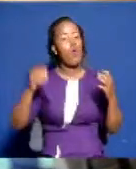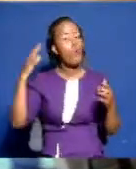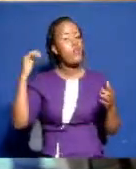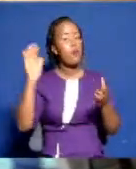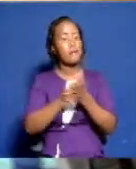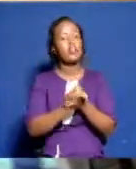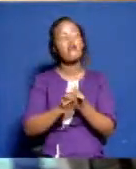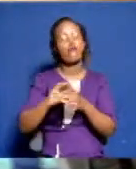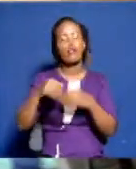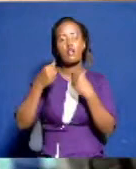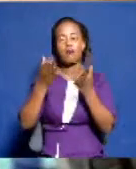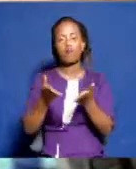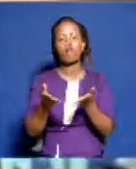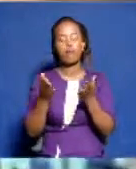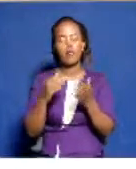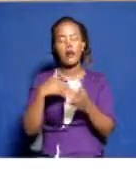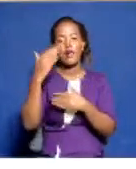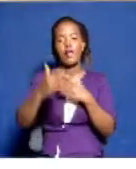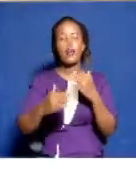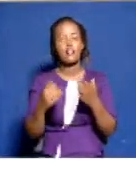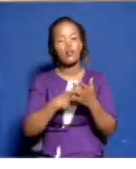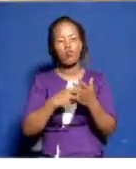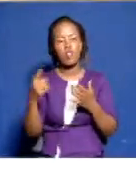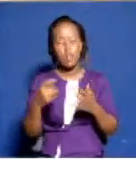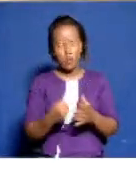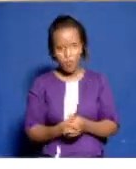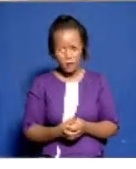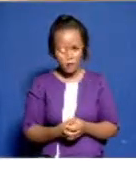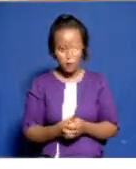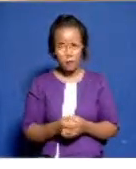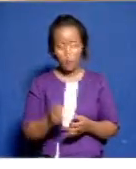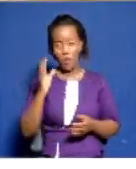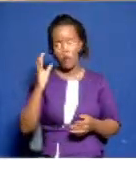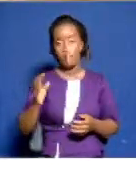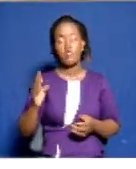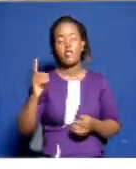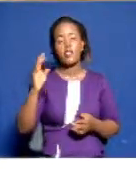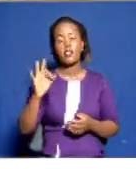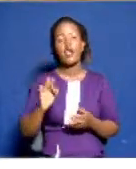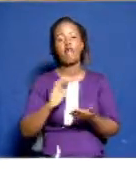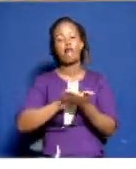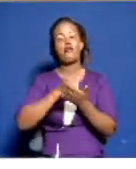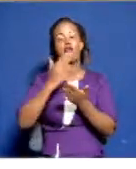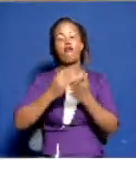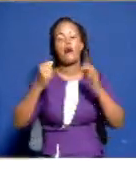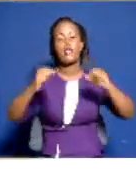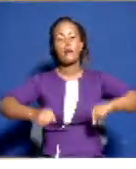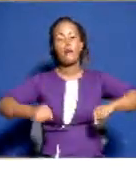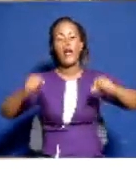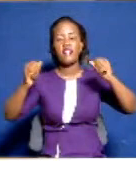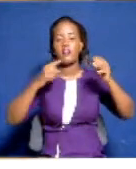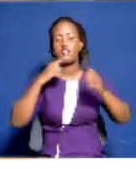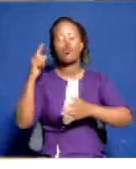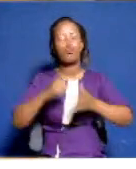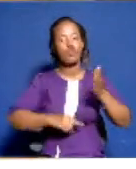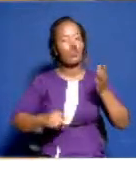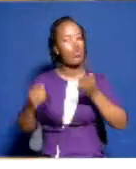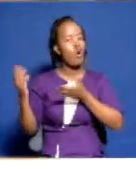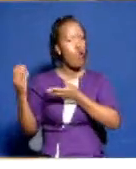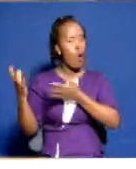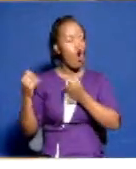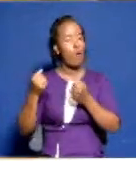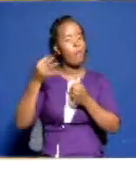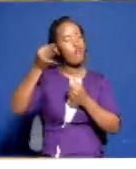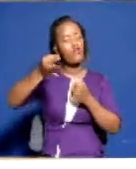of next week or the week thereafter. David Okoma, CDF Fund Manager, said they hope to have more funds for the bursary in